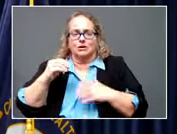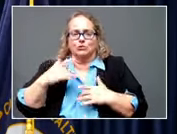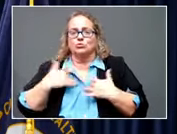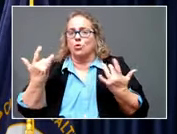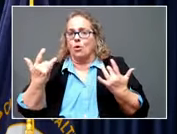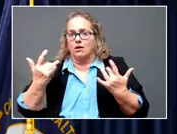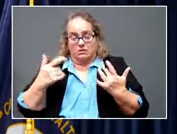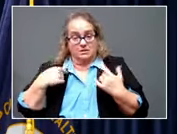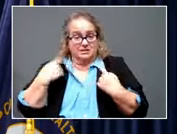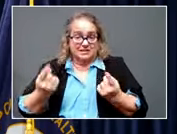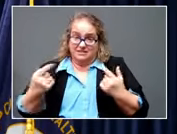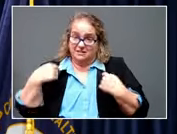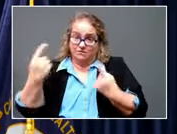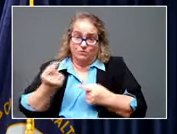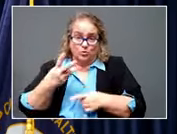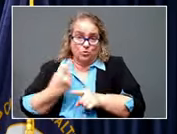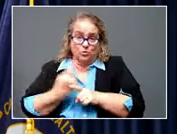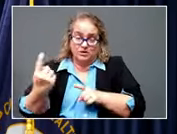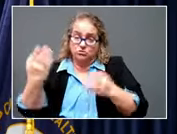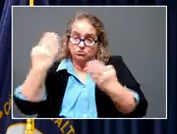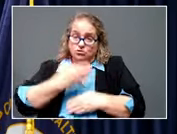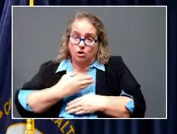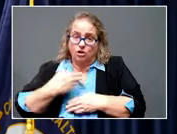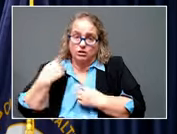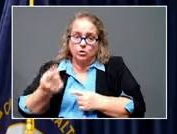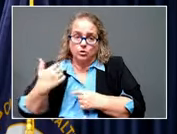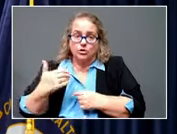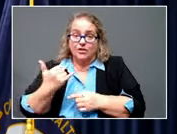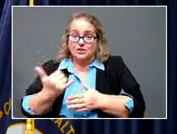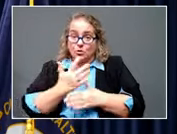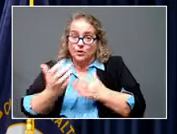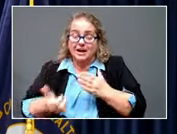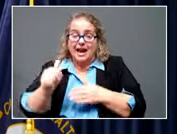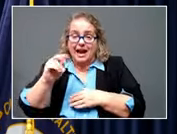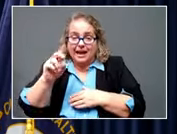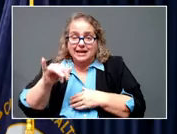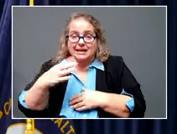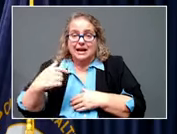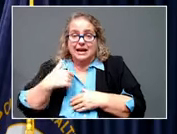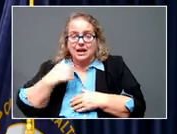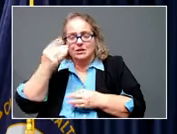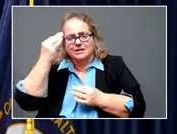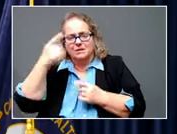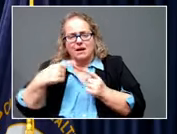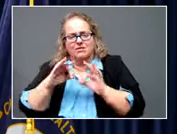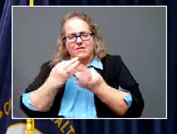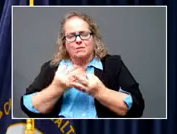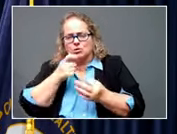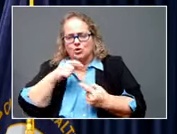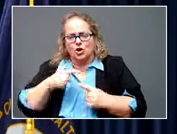weeks. This whole weekend, Andy and I were thinking about the families who would be hurting this Christmas, those who've lost their